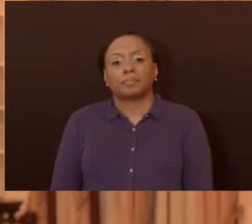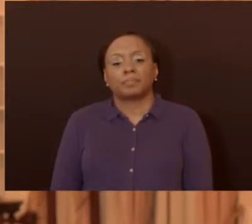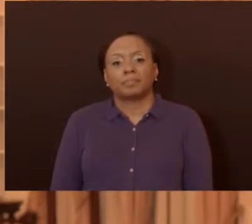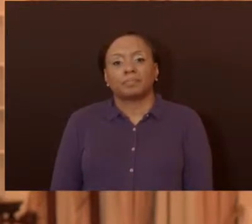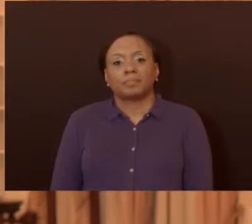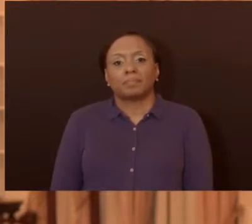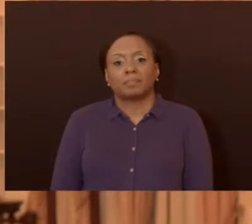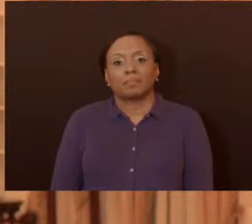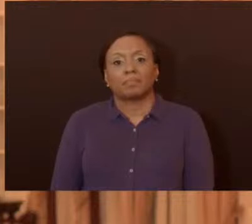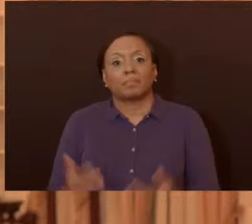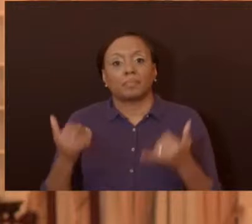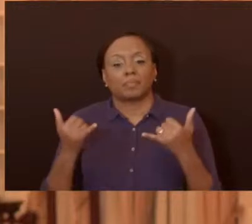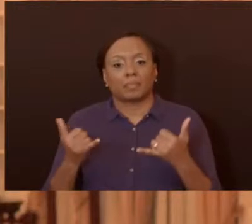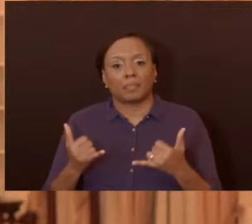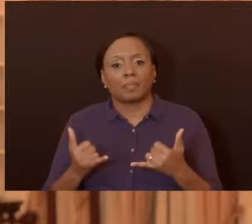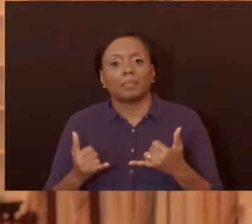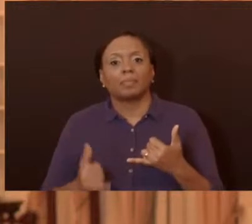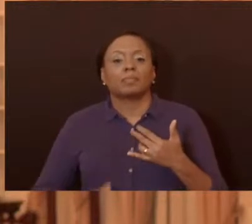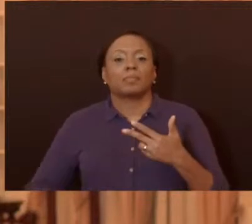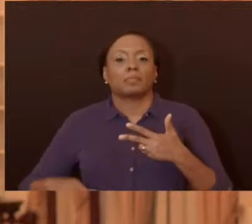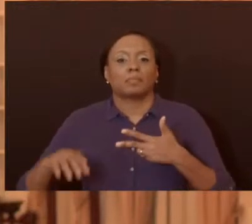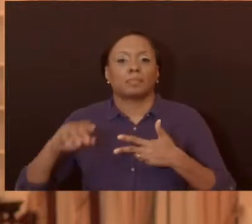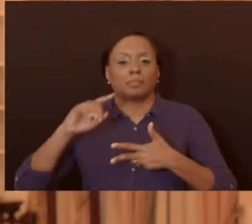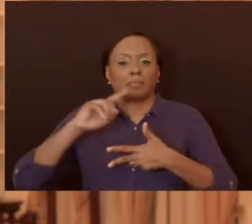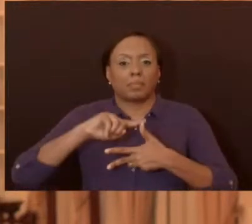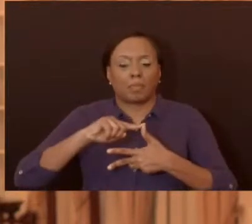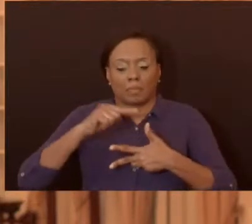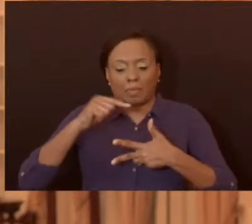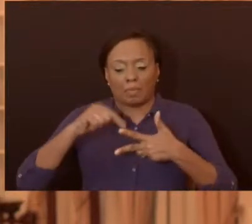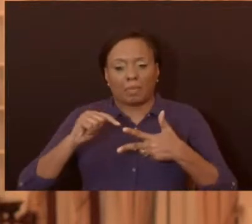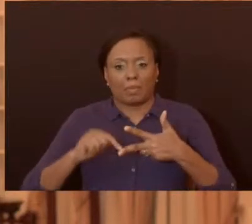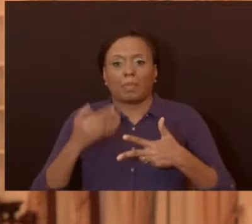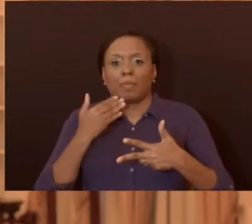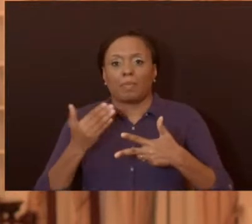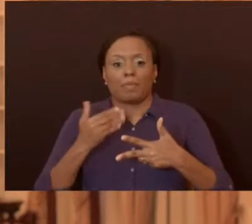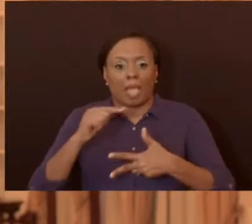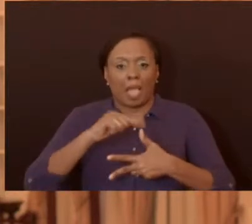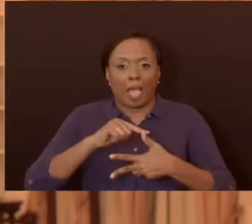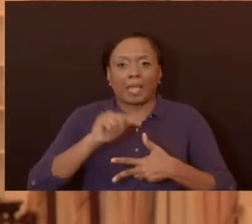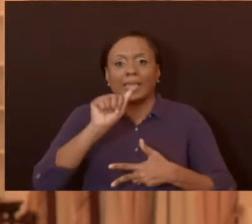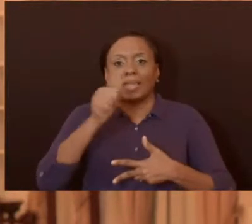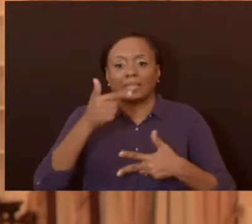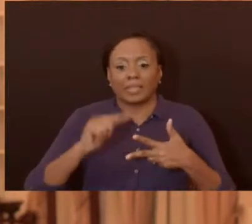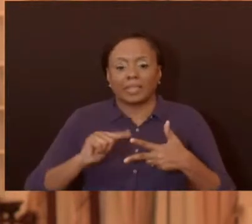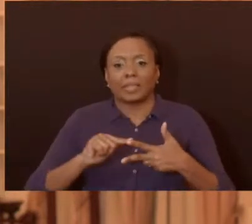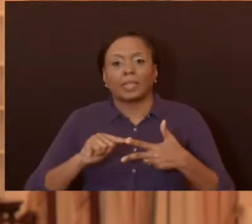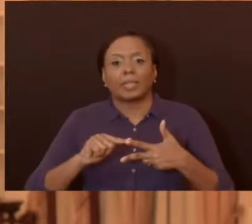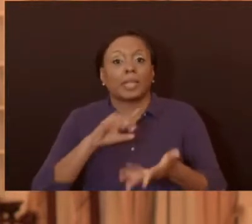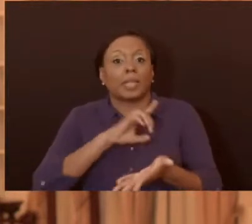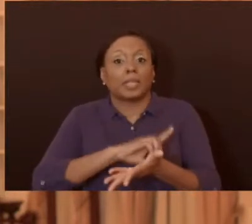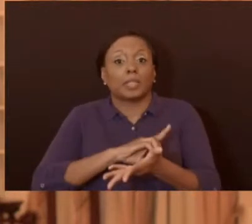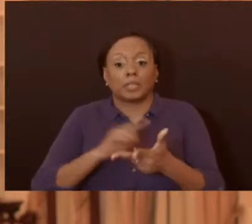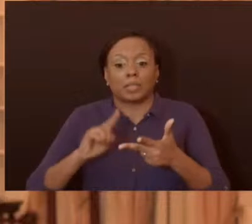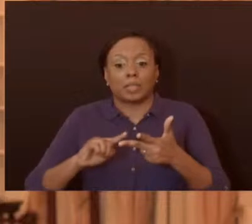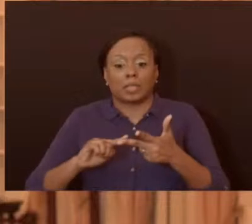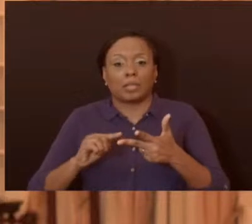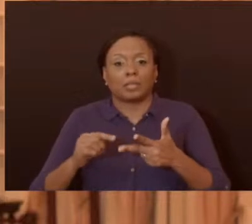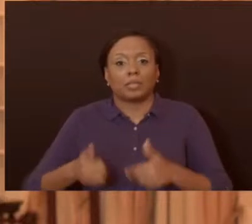the Attorney General, the Honorable Dale Marshall, the Senior Medical Officer, Dr. Ingrid Cumberbatch, the Head of the COVID-19